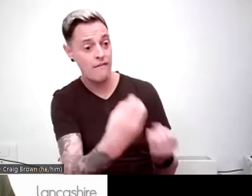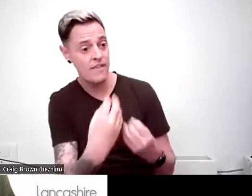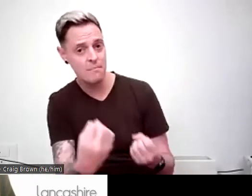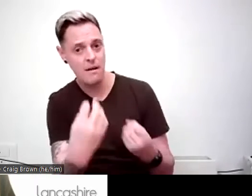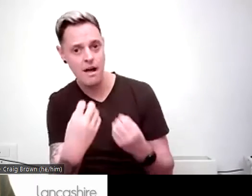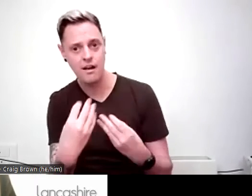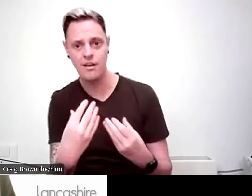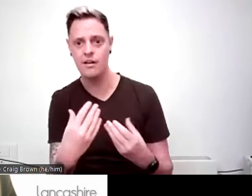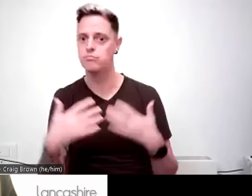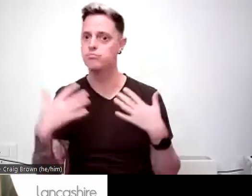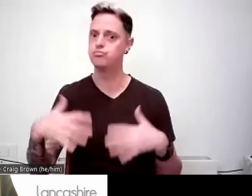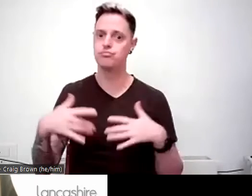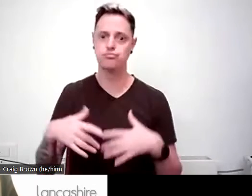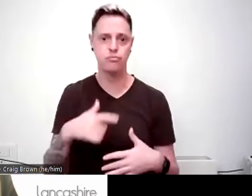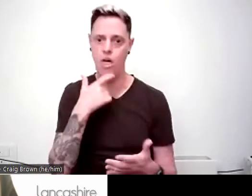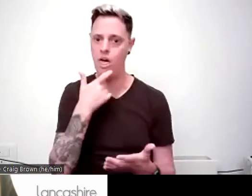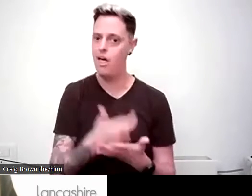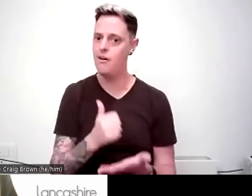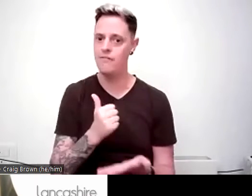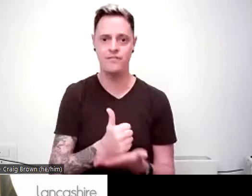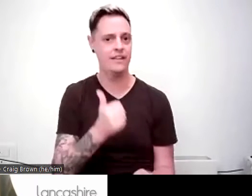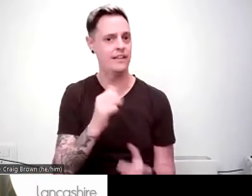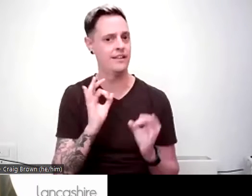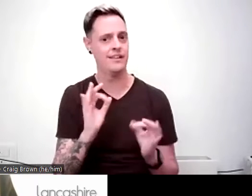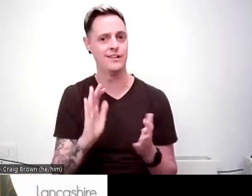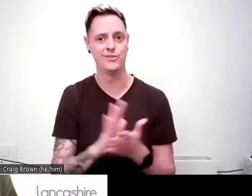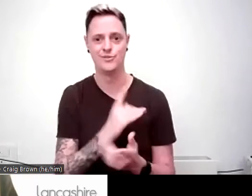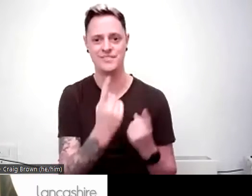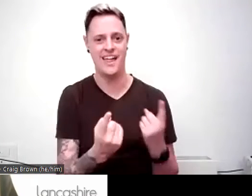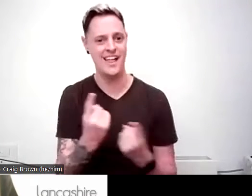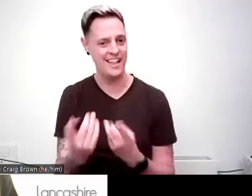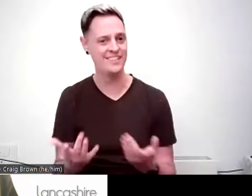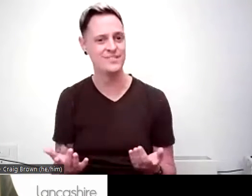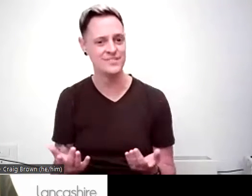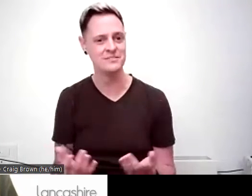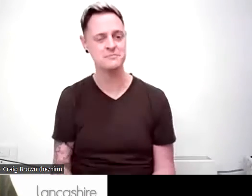and kind of said it was almost